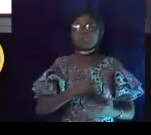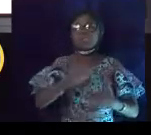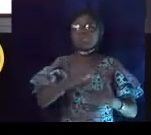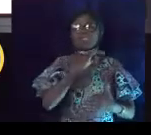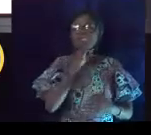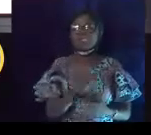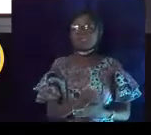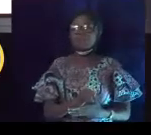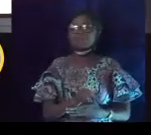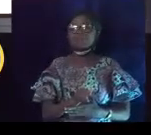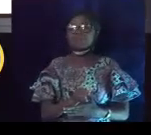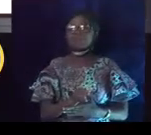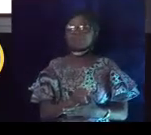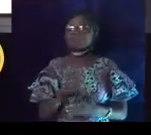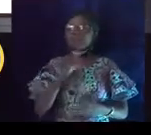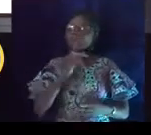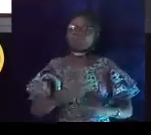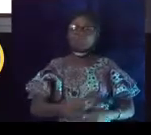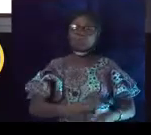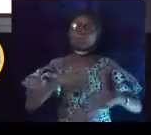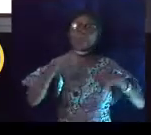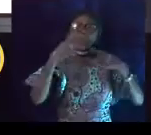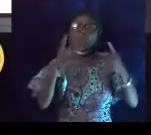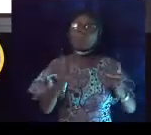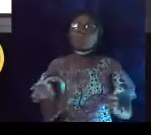is. Next is